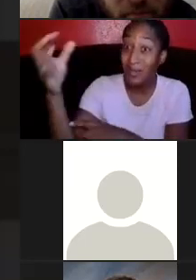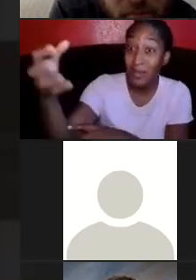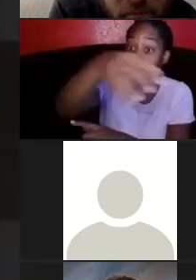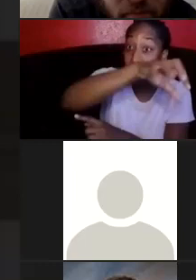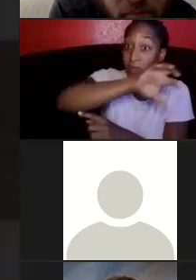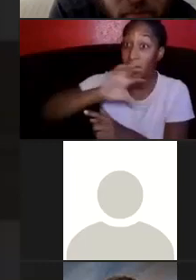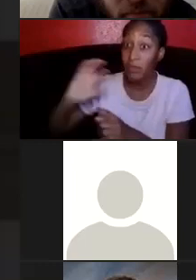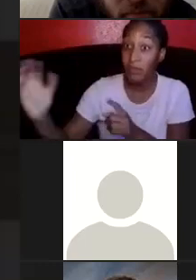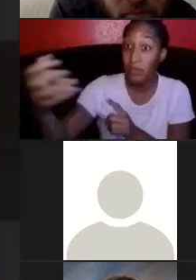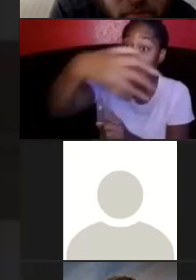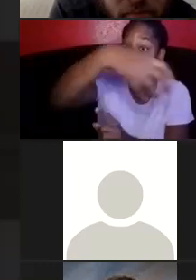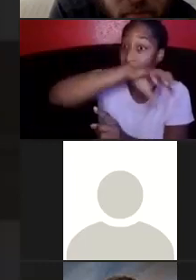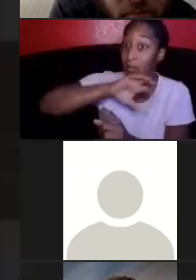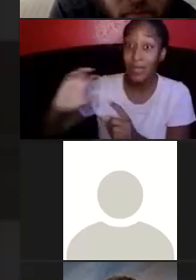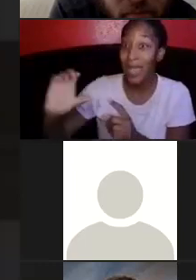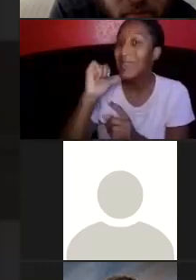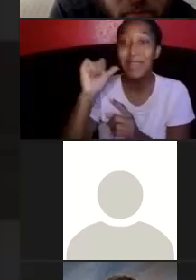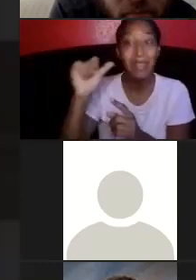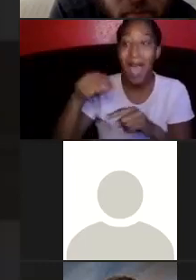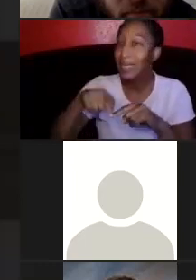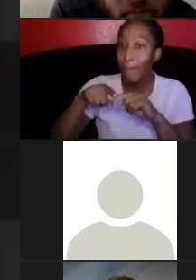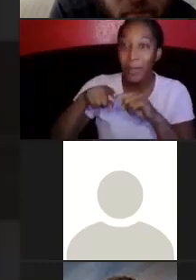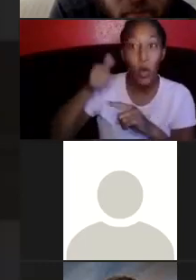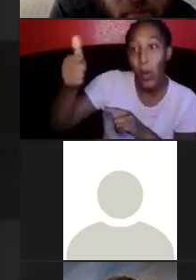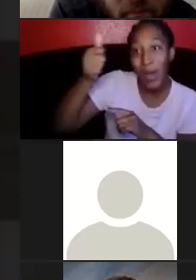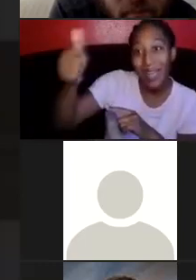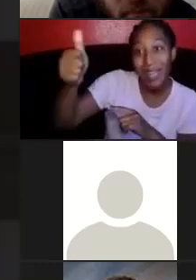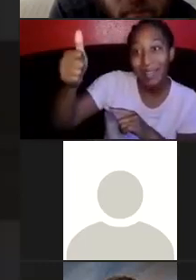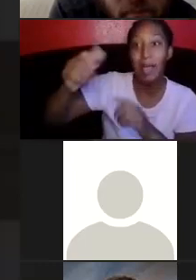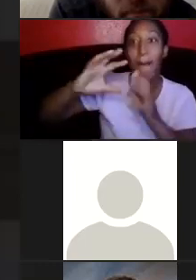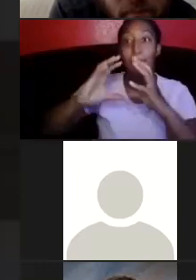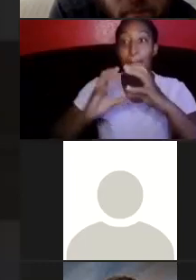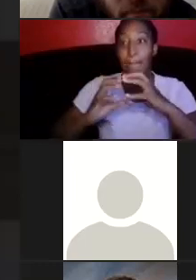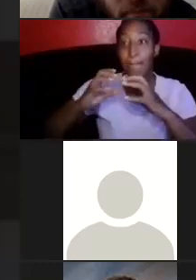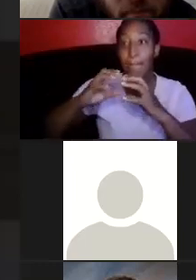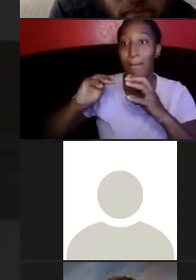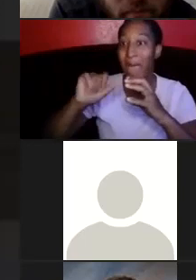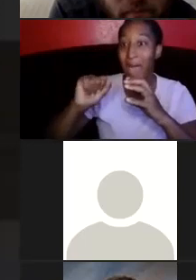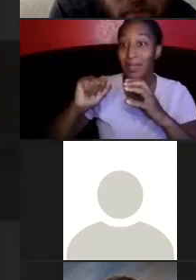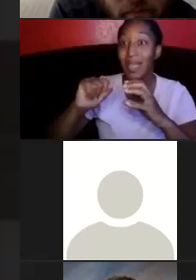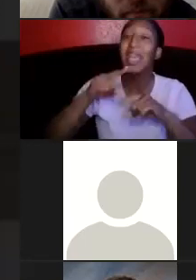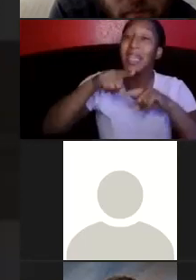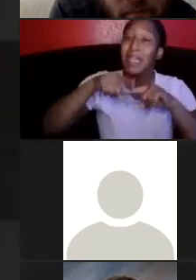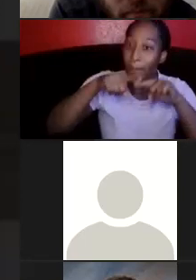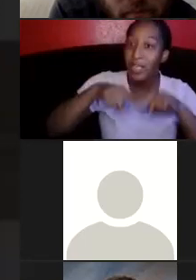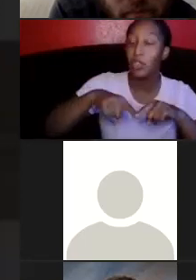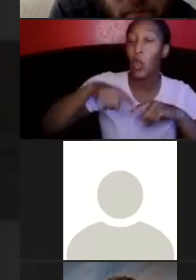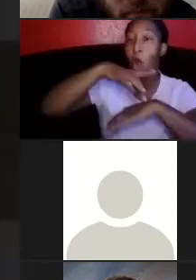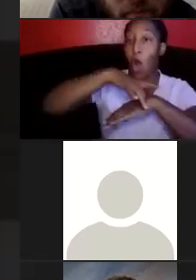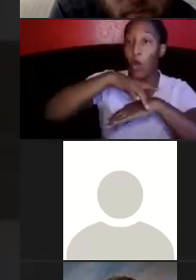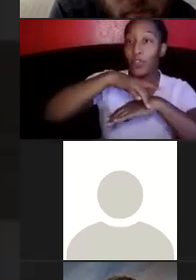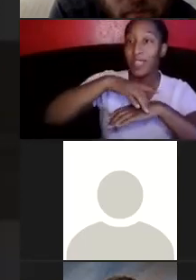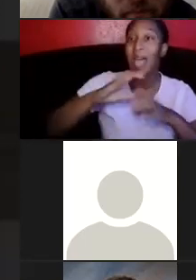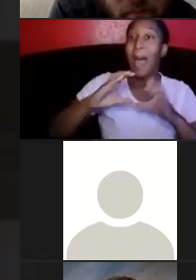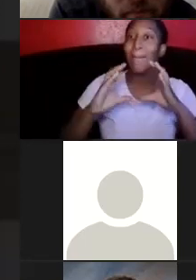depend on? It depends on the mass of the planet and how far away it is from the center of